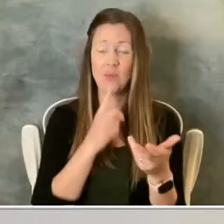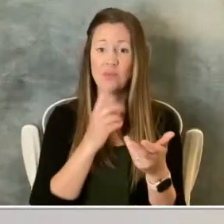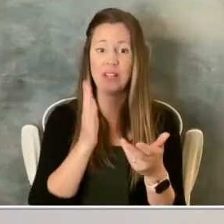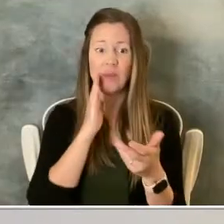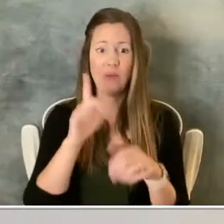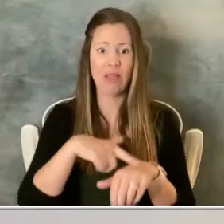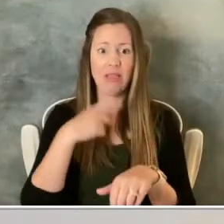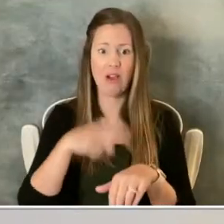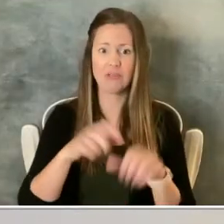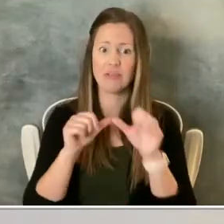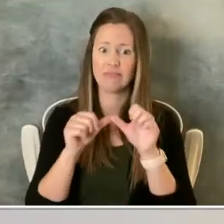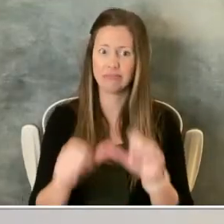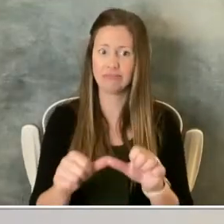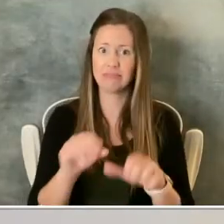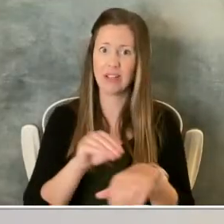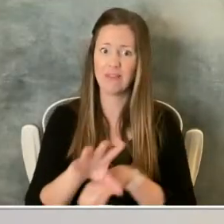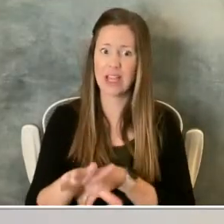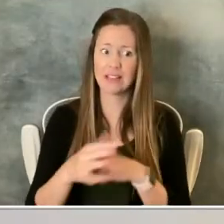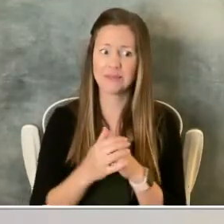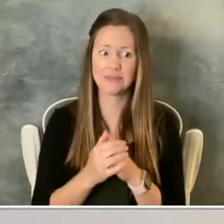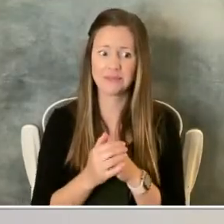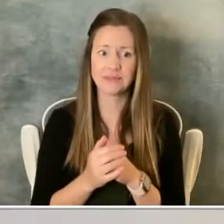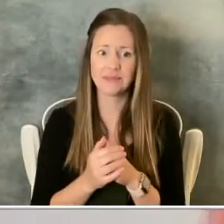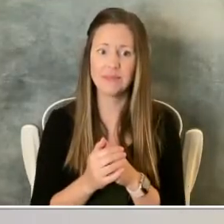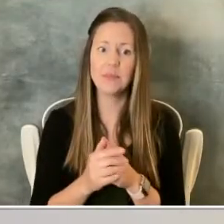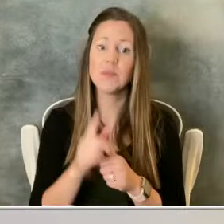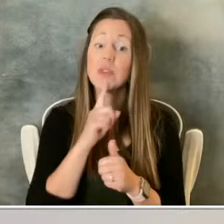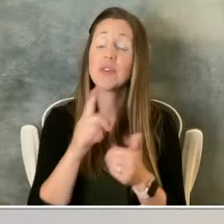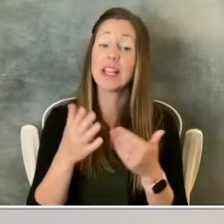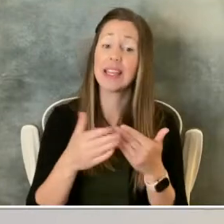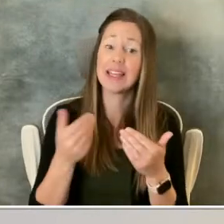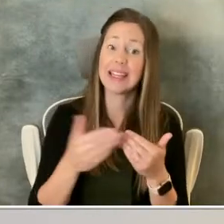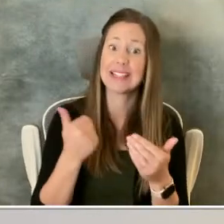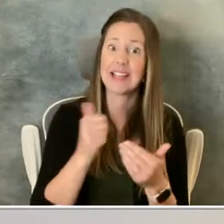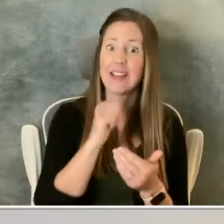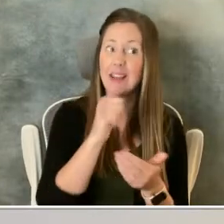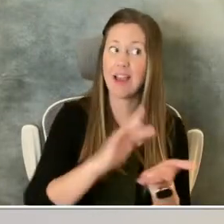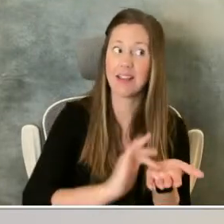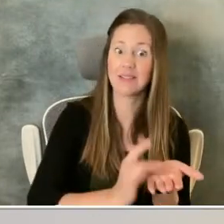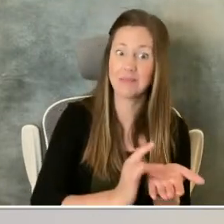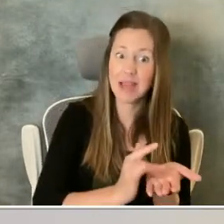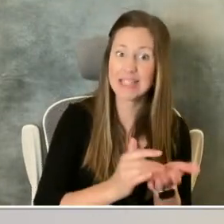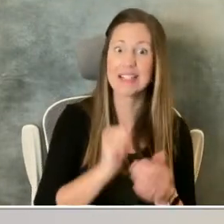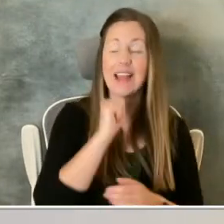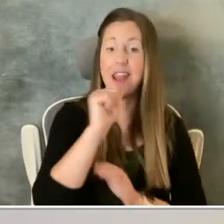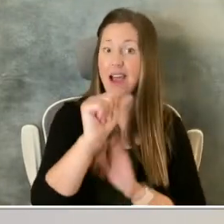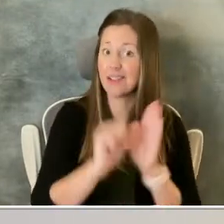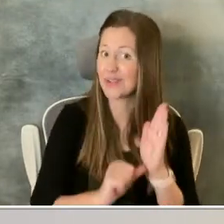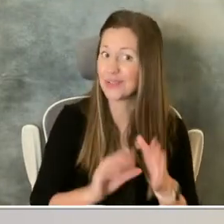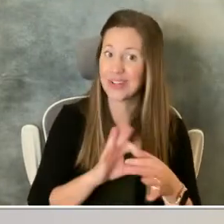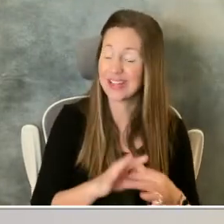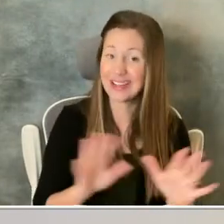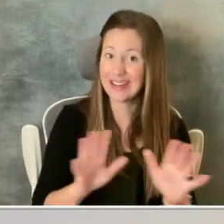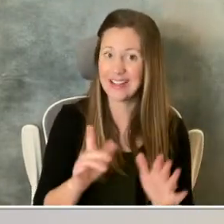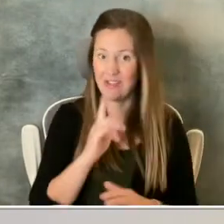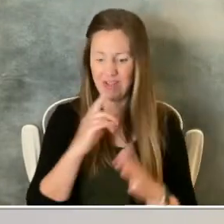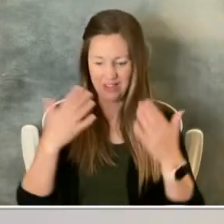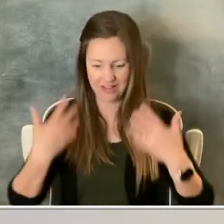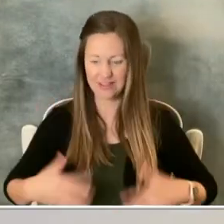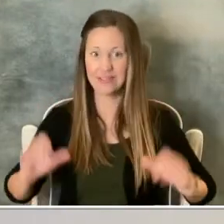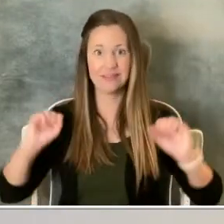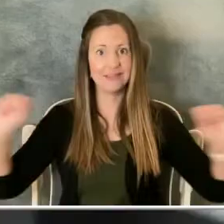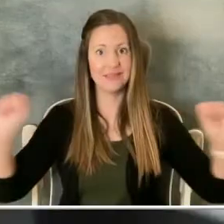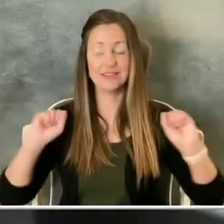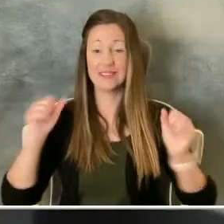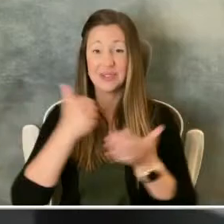an easy, non-pharmacological way, non-surgical way to help treat some of our ailments that affect our